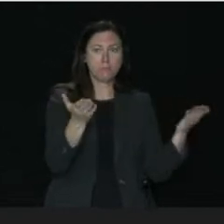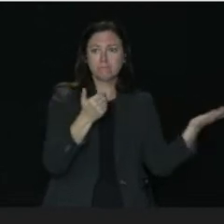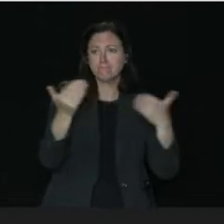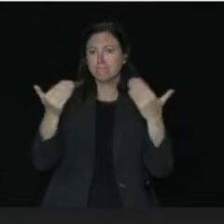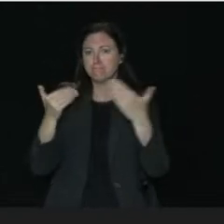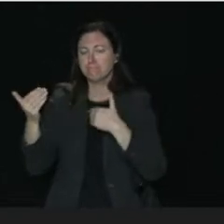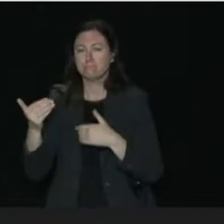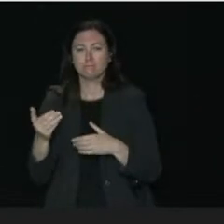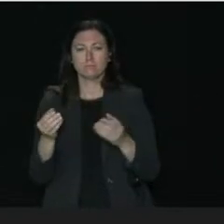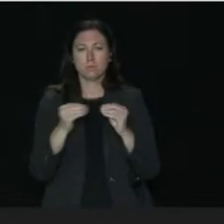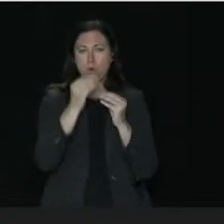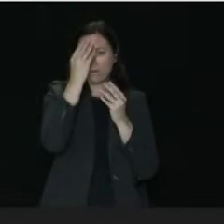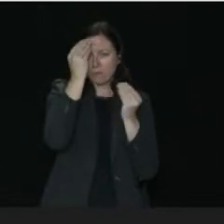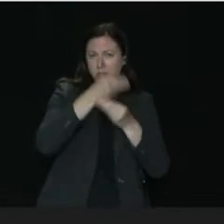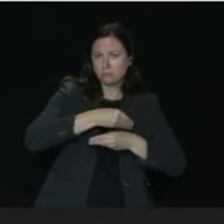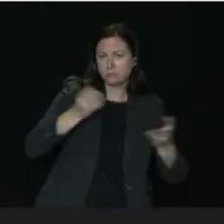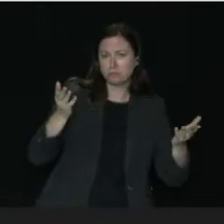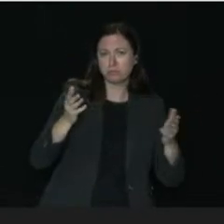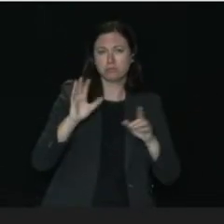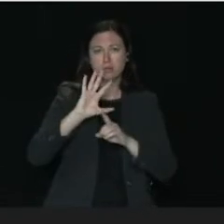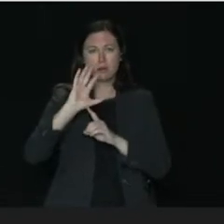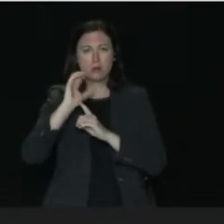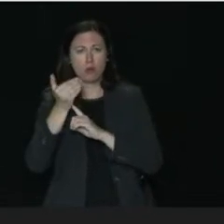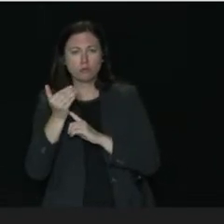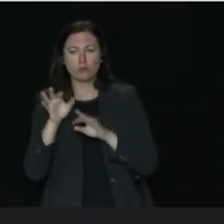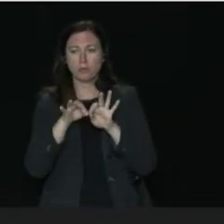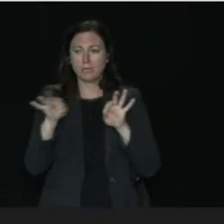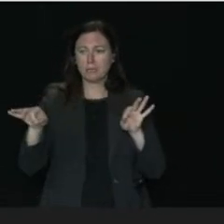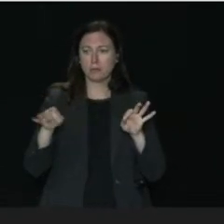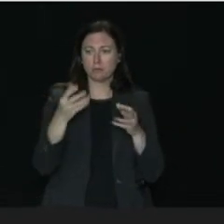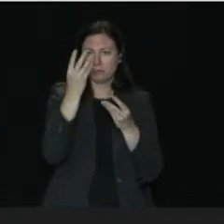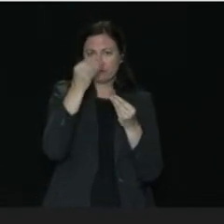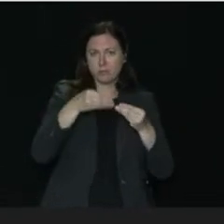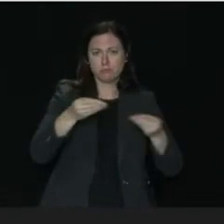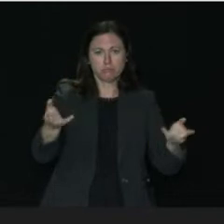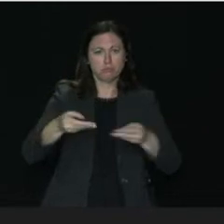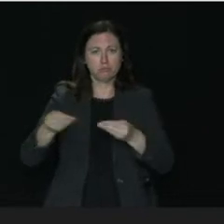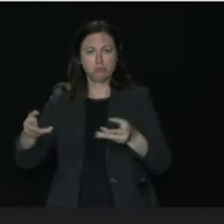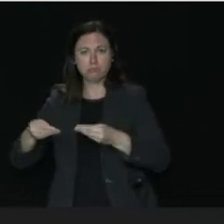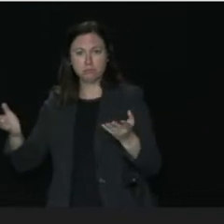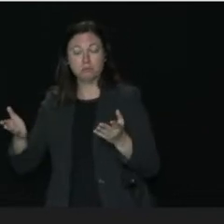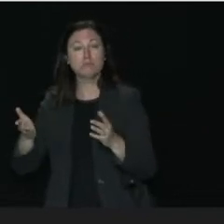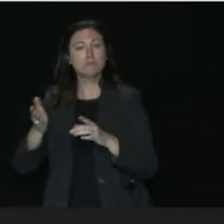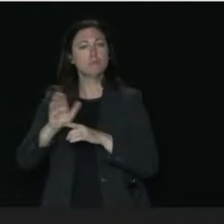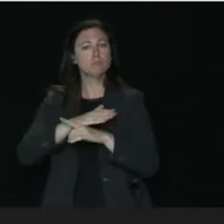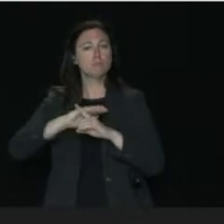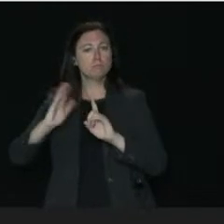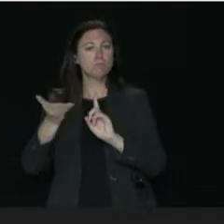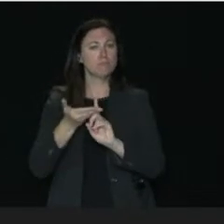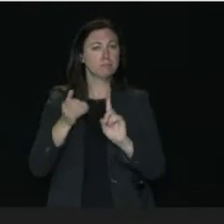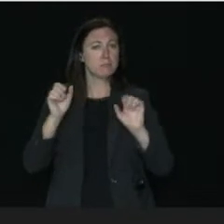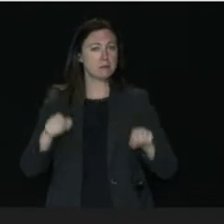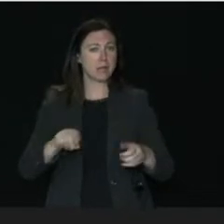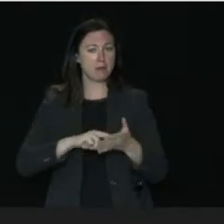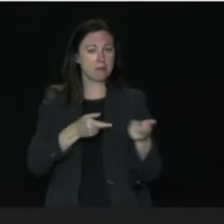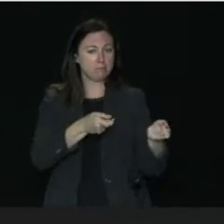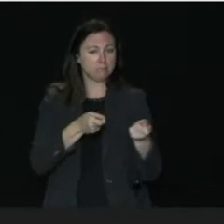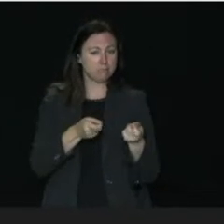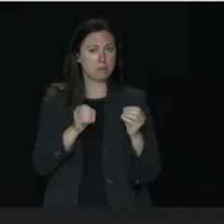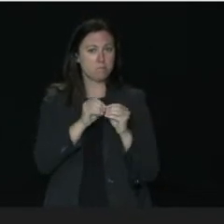information, language, and cultural outreach resources can make a difference to getting more of the population